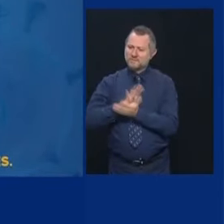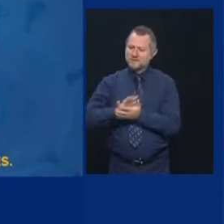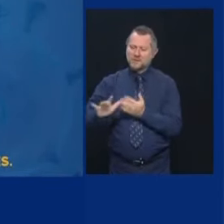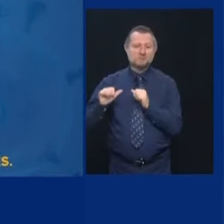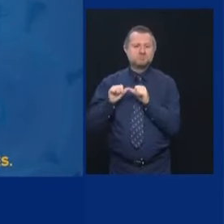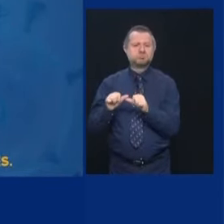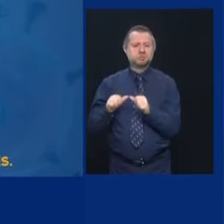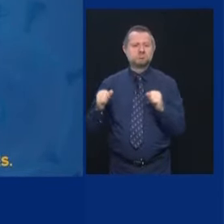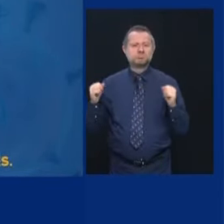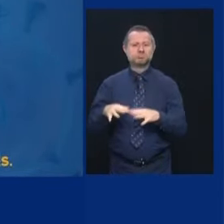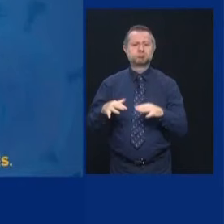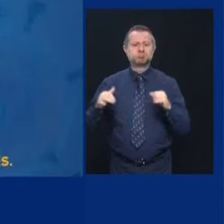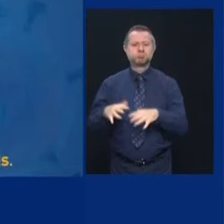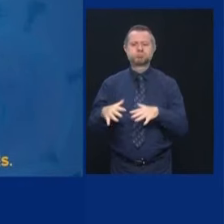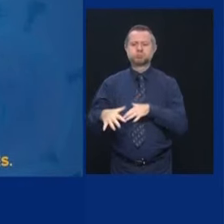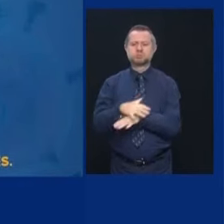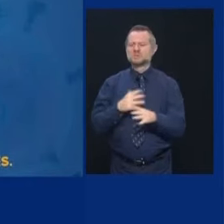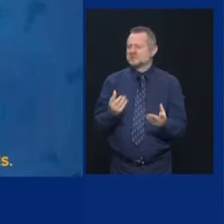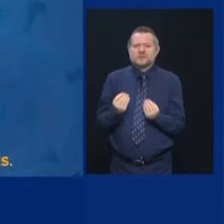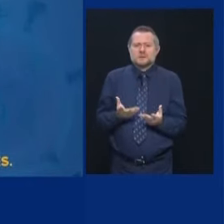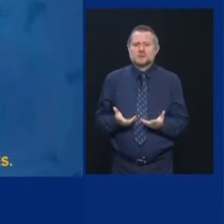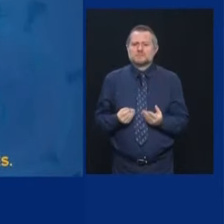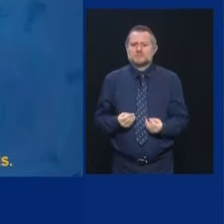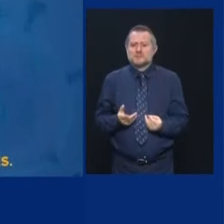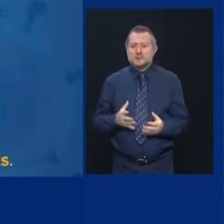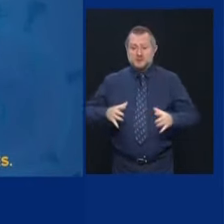What did you think was going to happen?